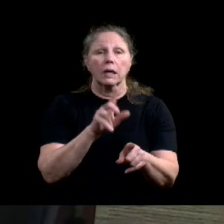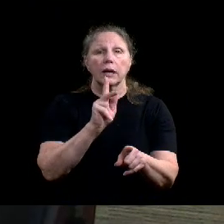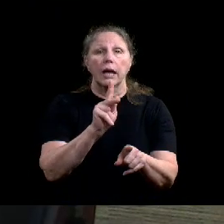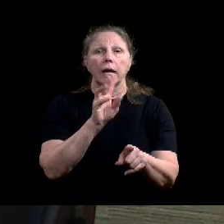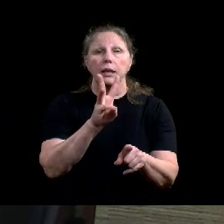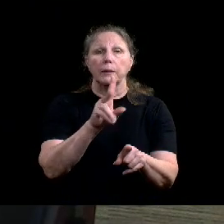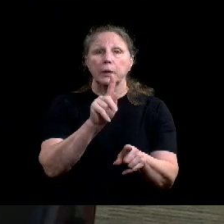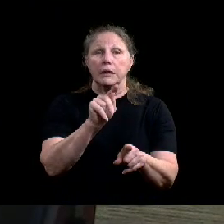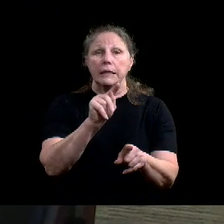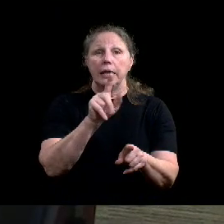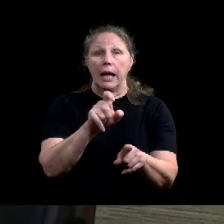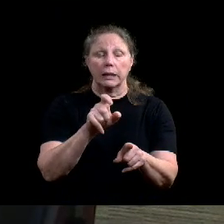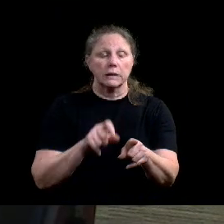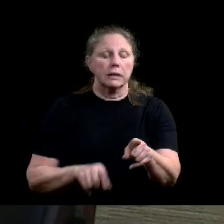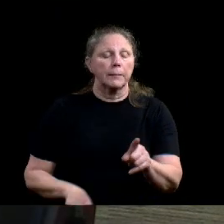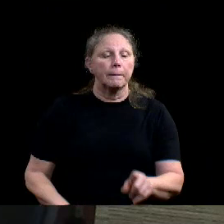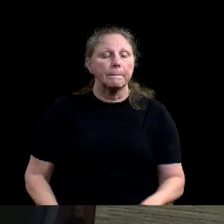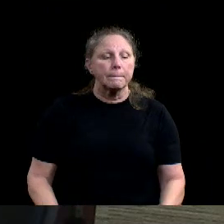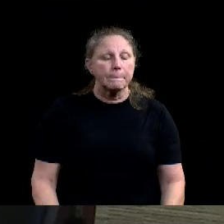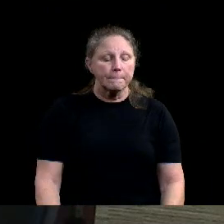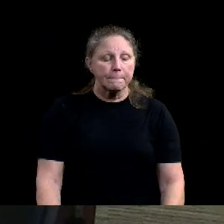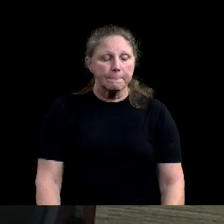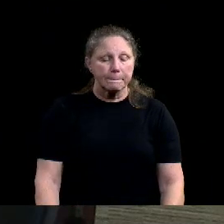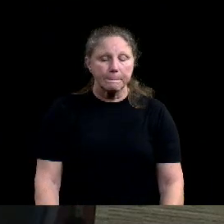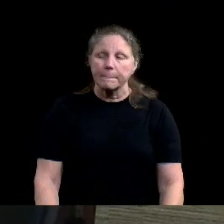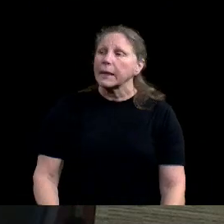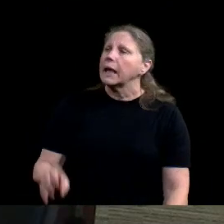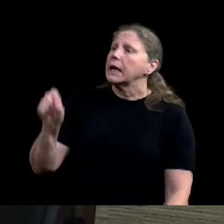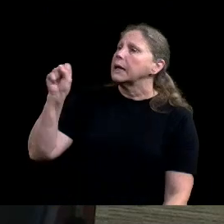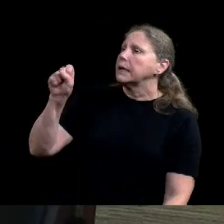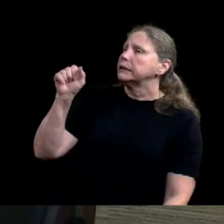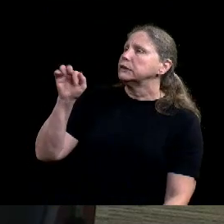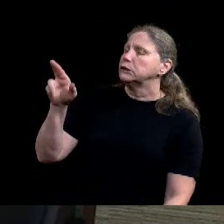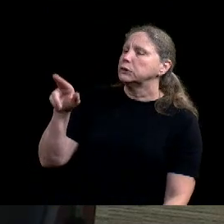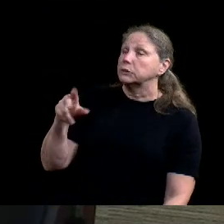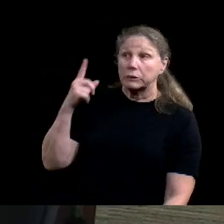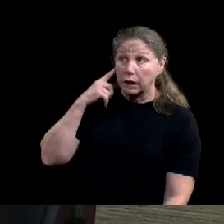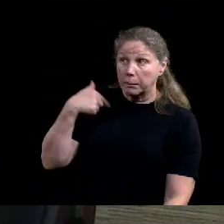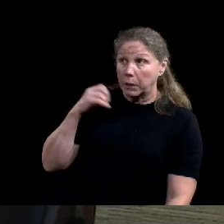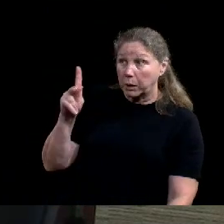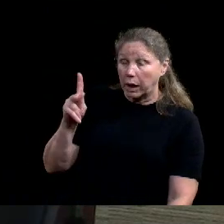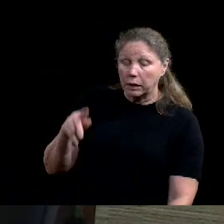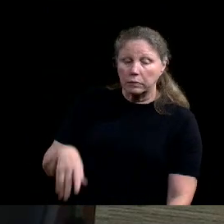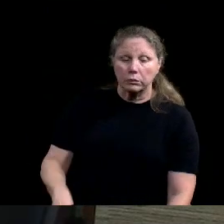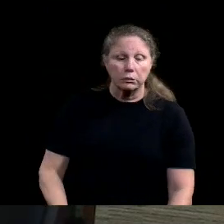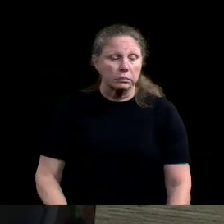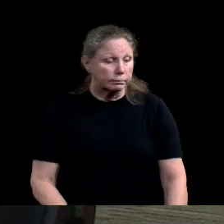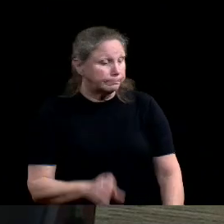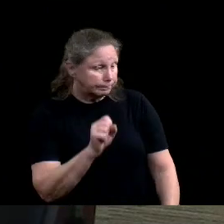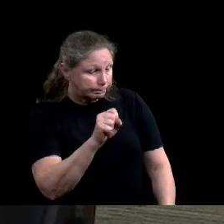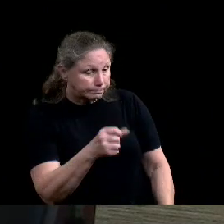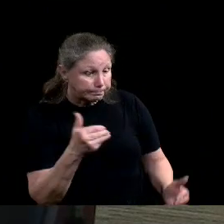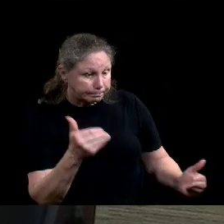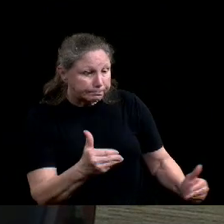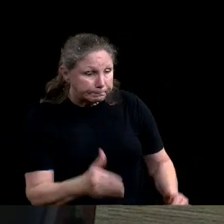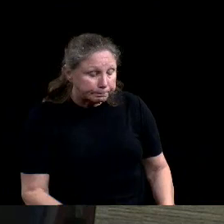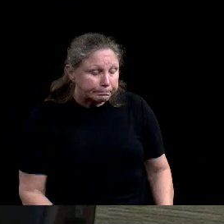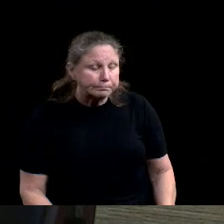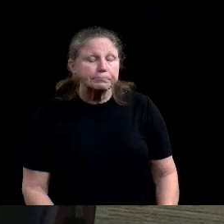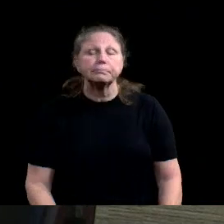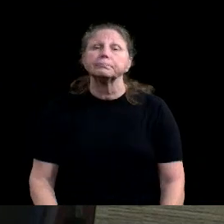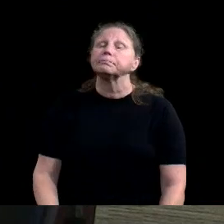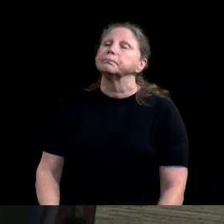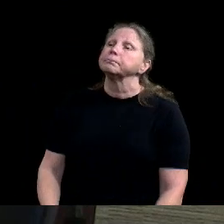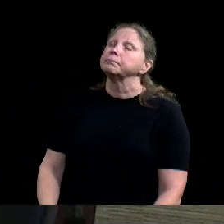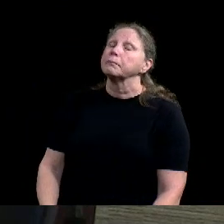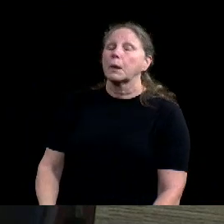Yes, sir. Can you guys hear me okay? We can, thank you. Perfect, awesome. Thank you so much. My